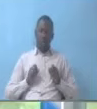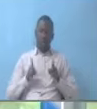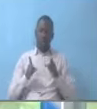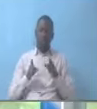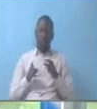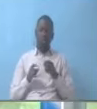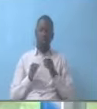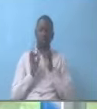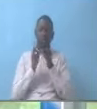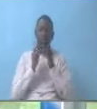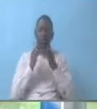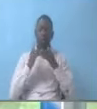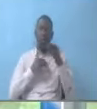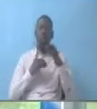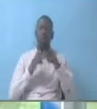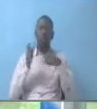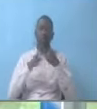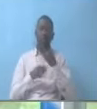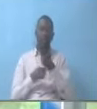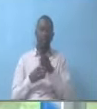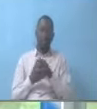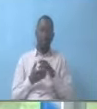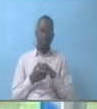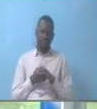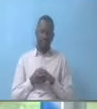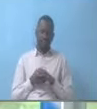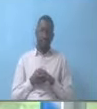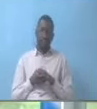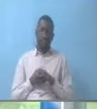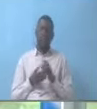That your second stint as